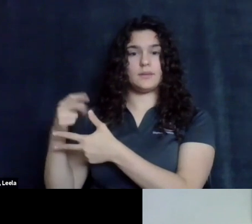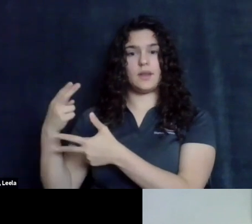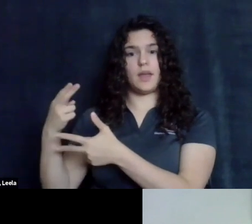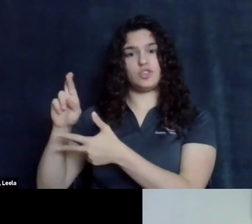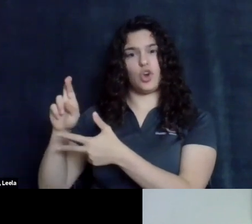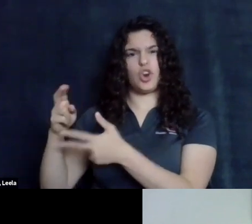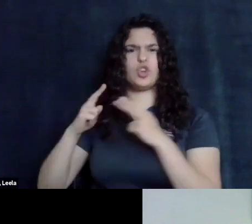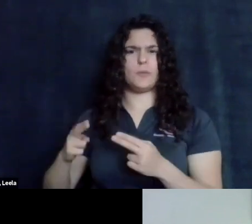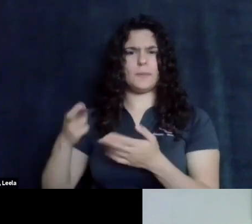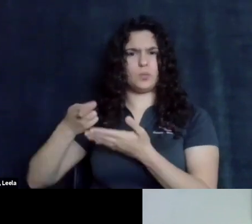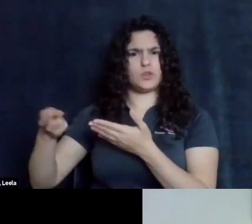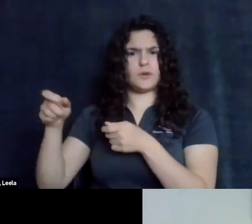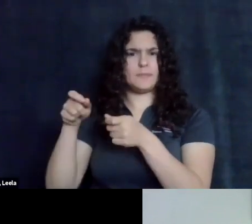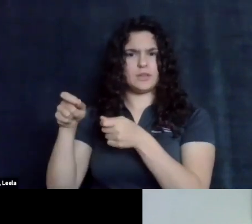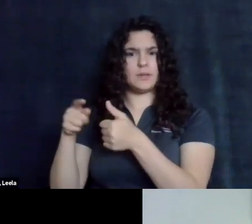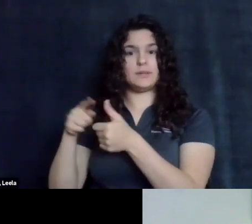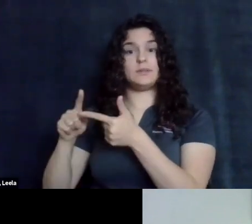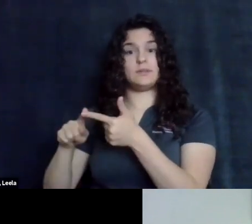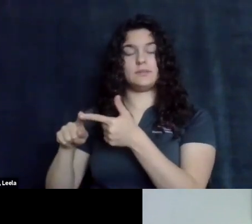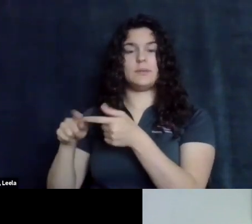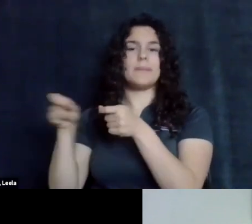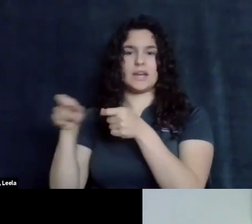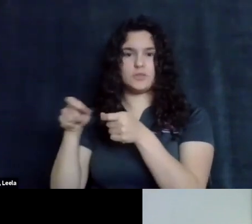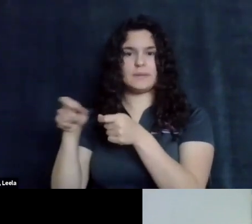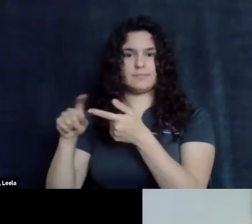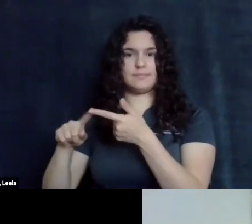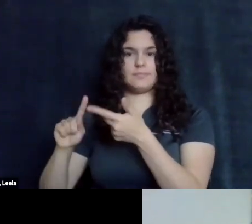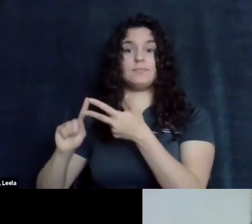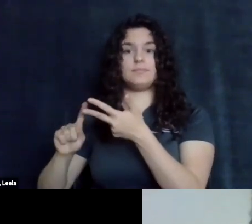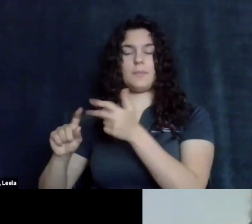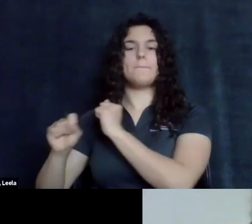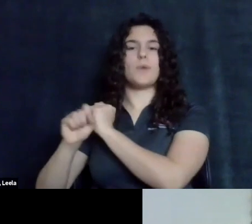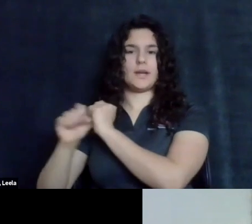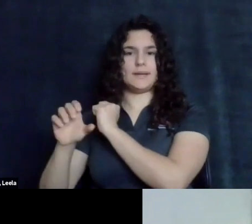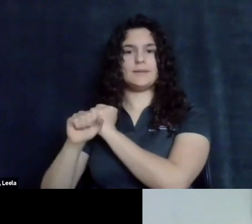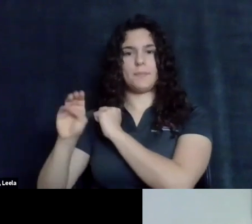management, the next is management, and the third is marketing.